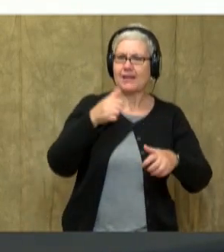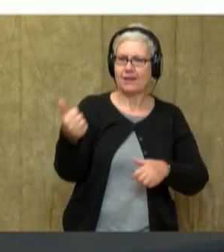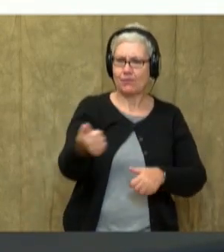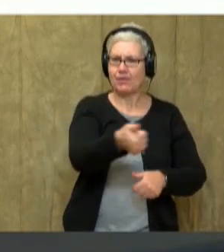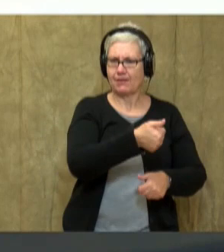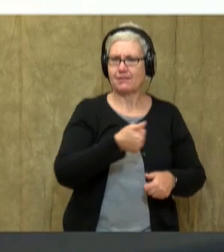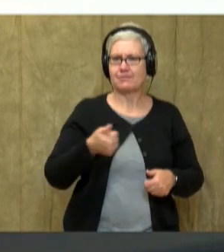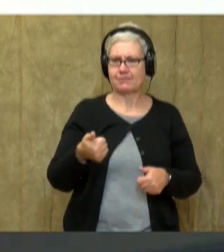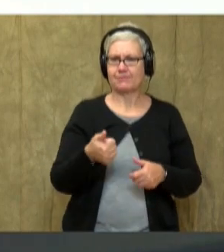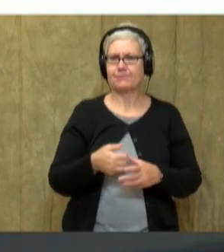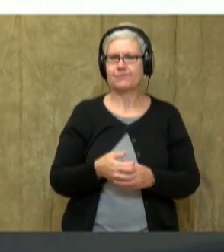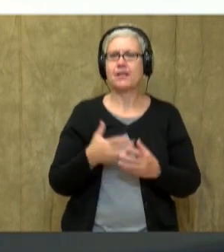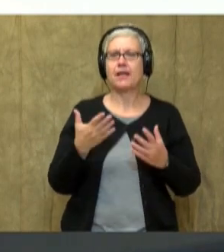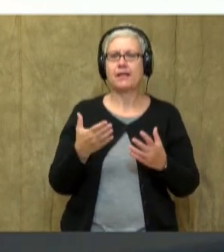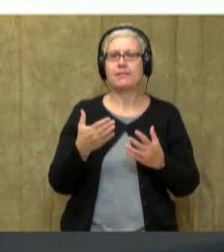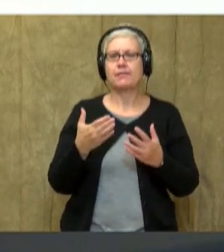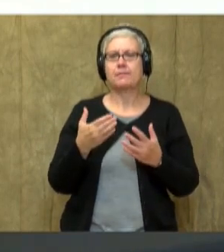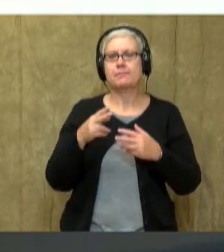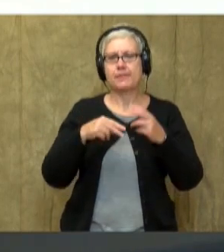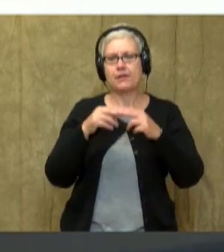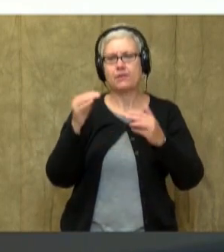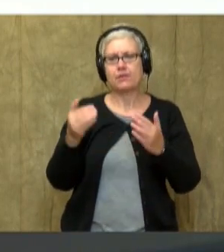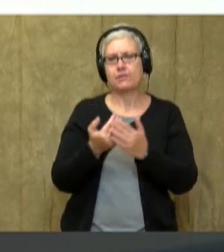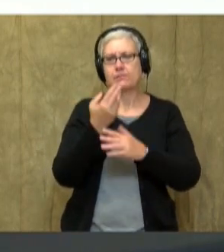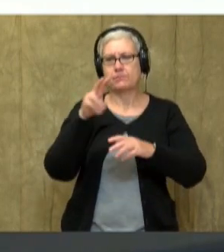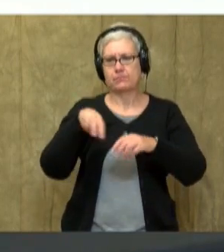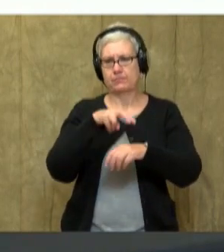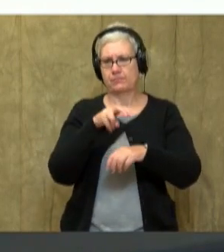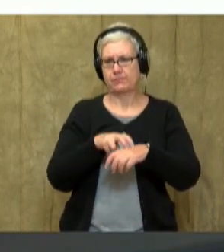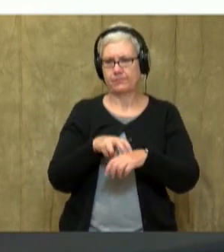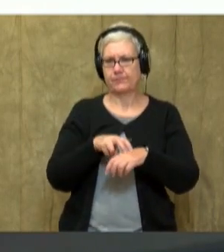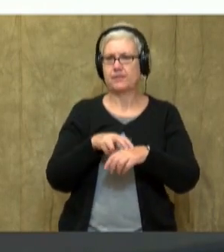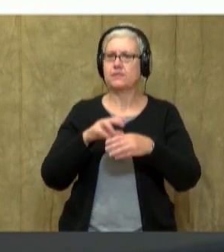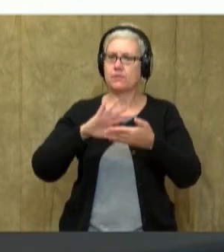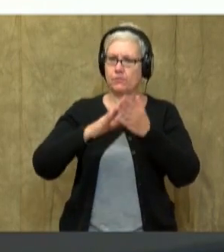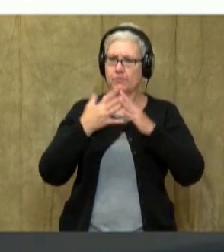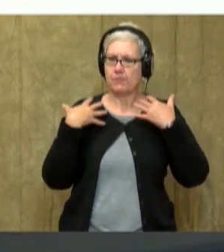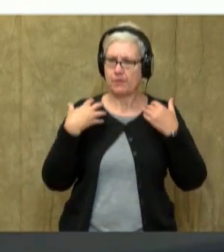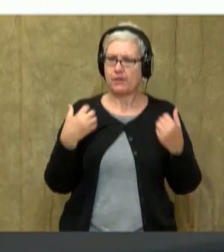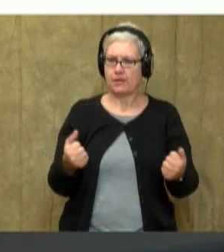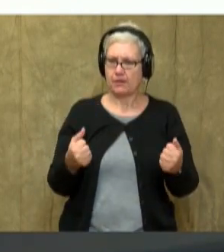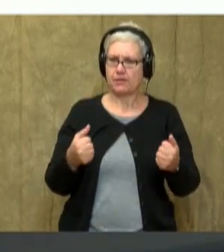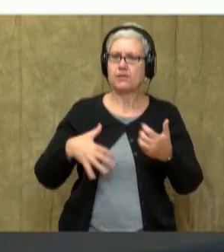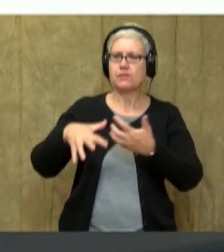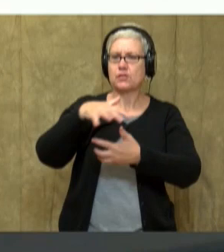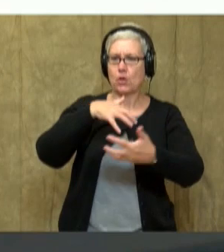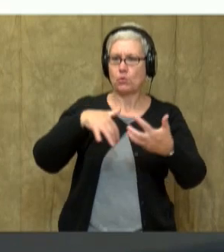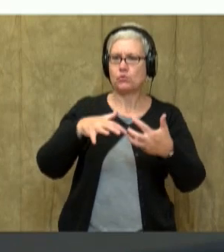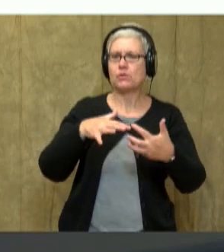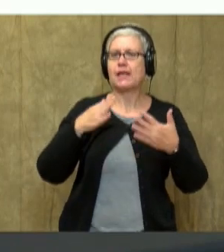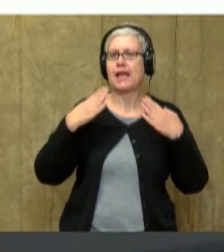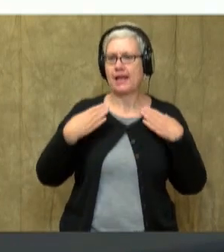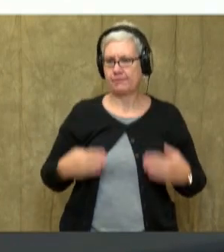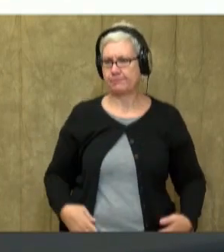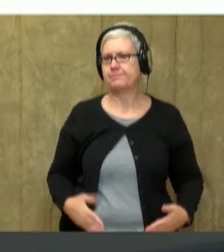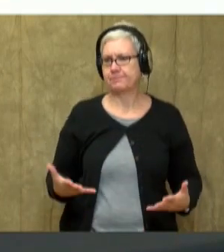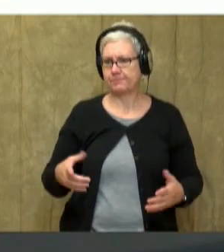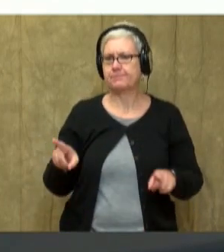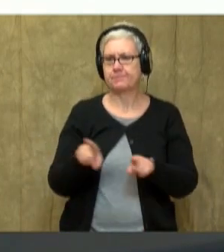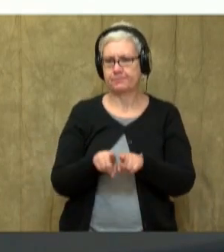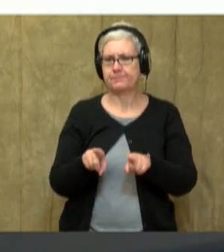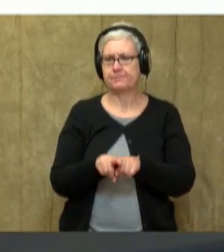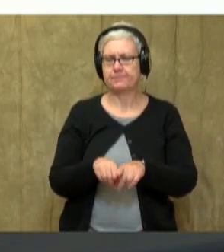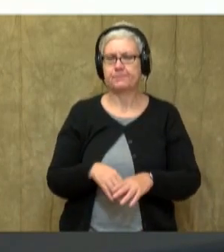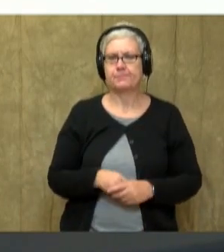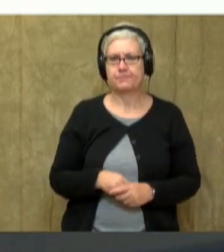to, you know, kind of build a new normal that's going to help us to become healthier and healthier socially, you know, as well. The other